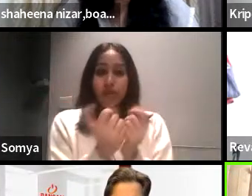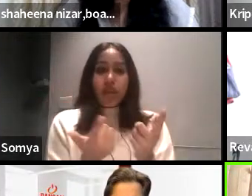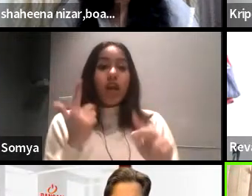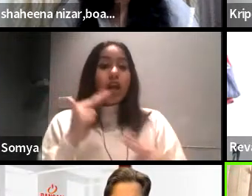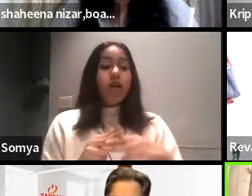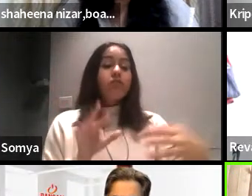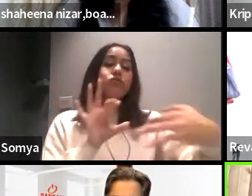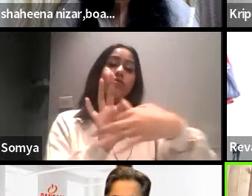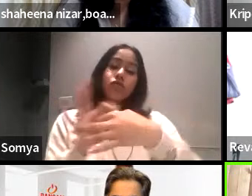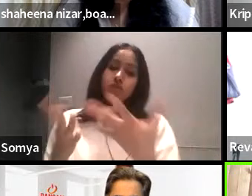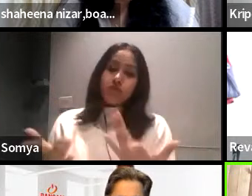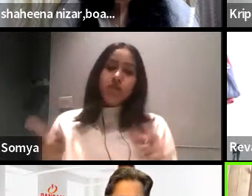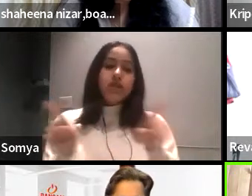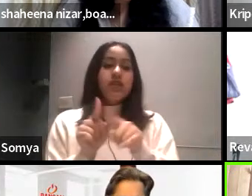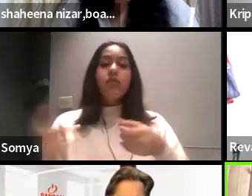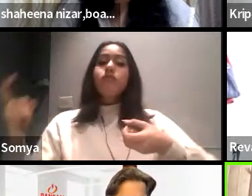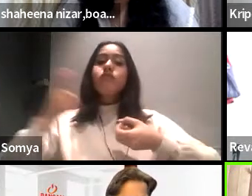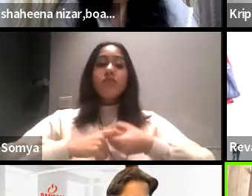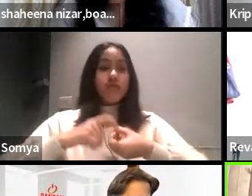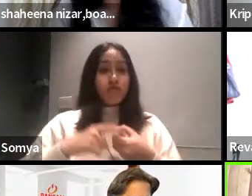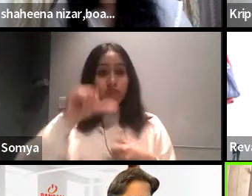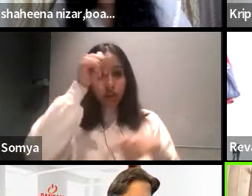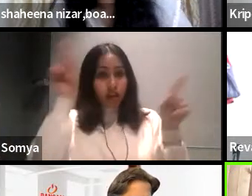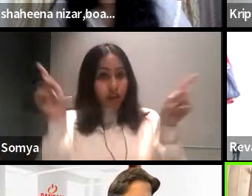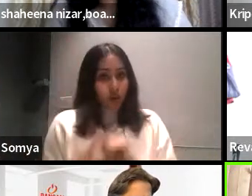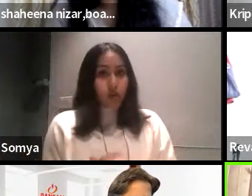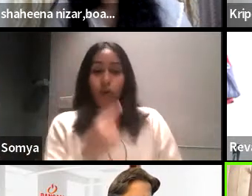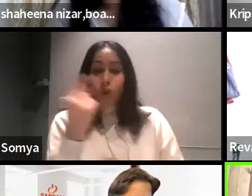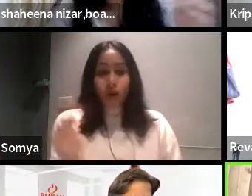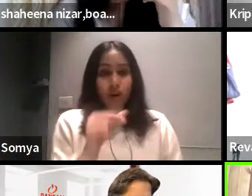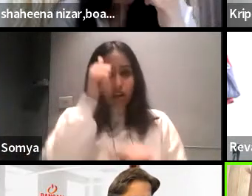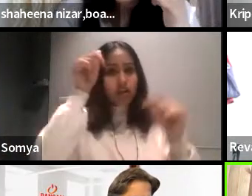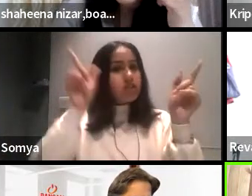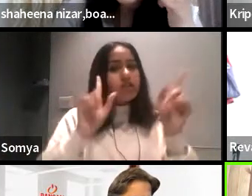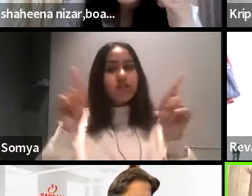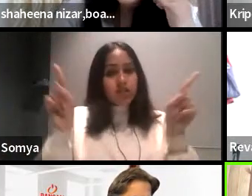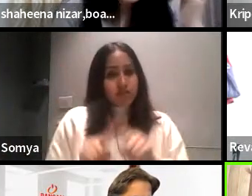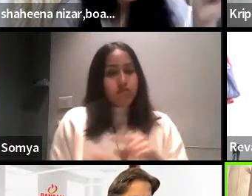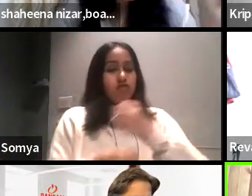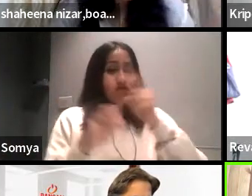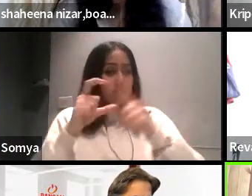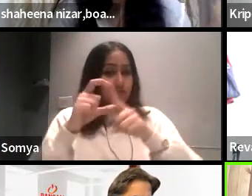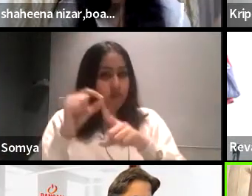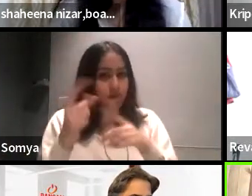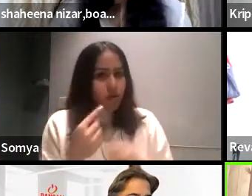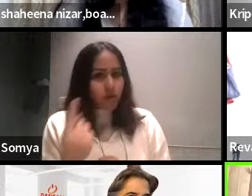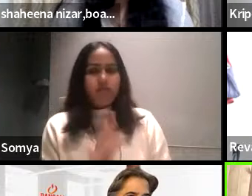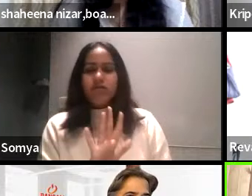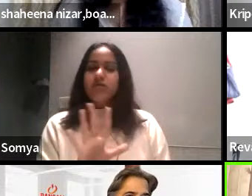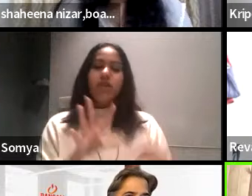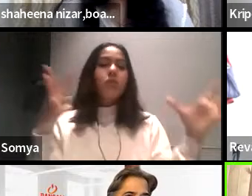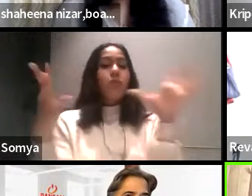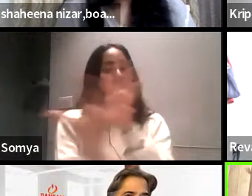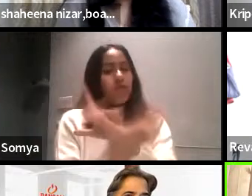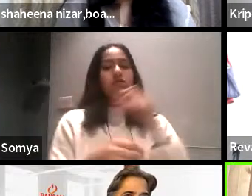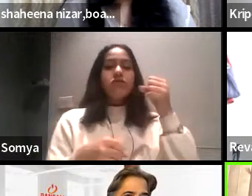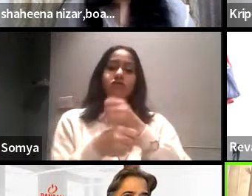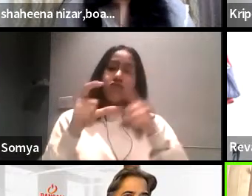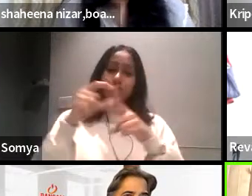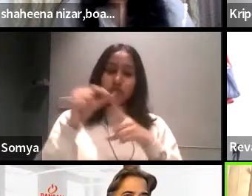their contribution, not only in India's GDP, but into the world's GDP. So thank you for sparing time out.